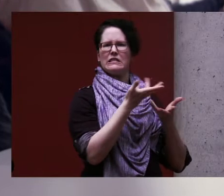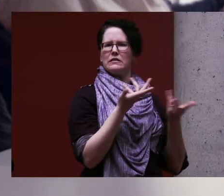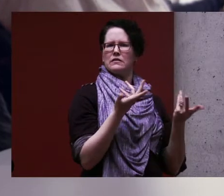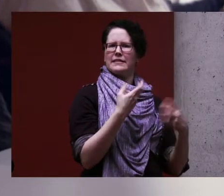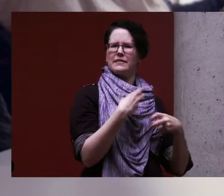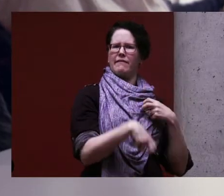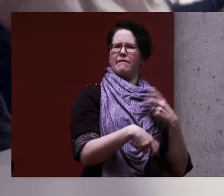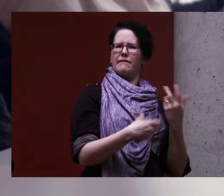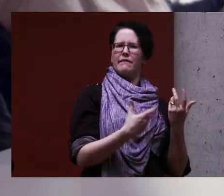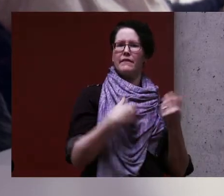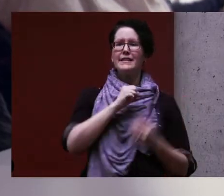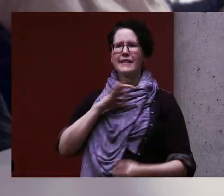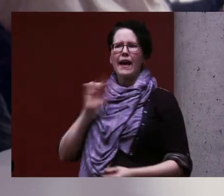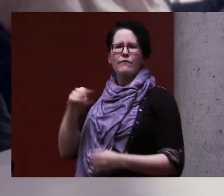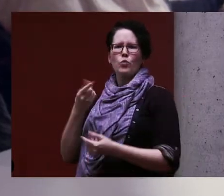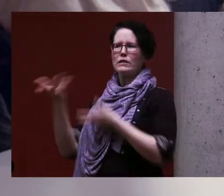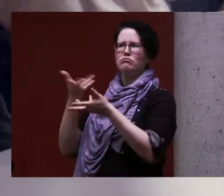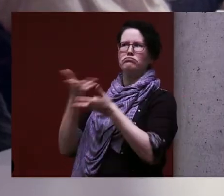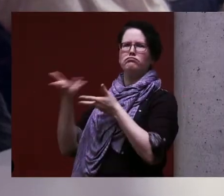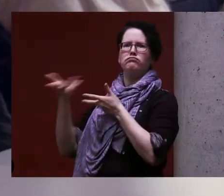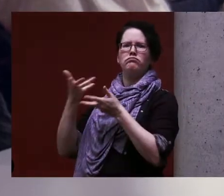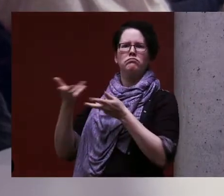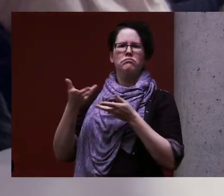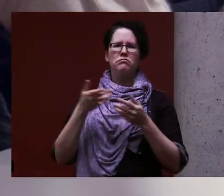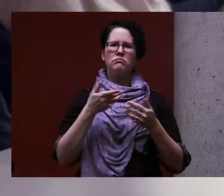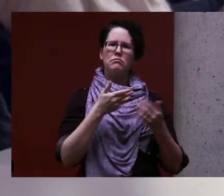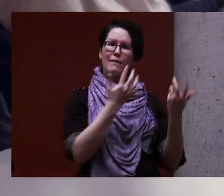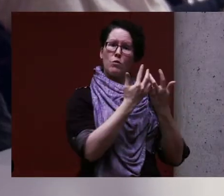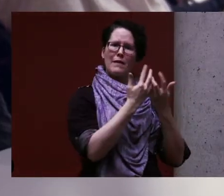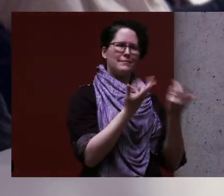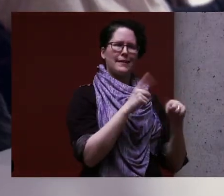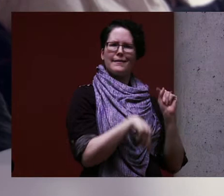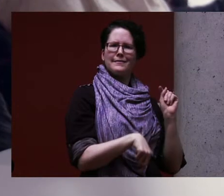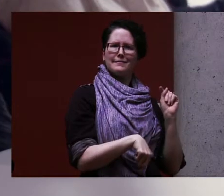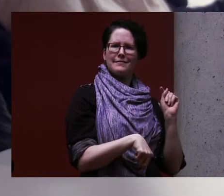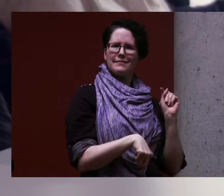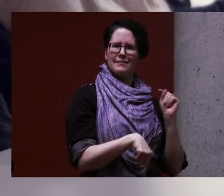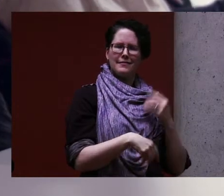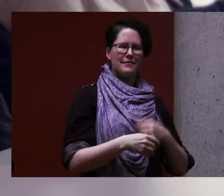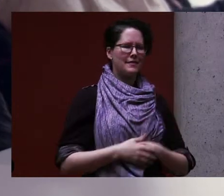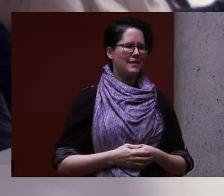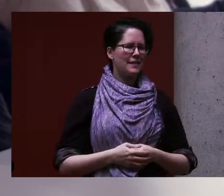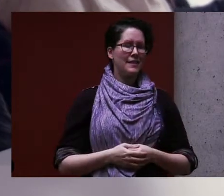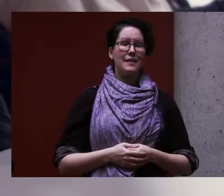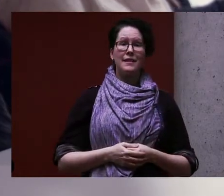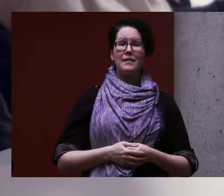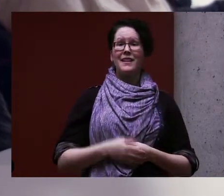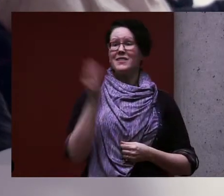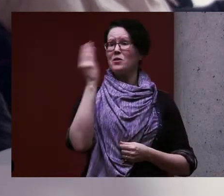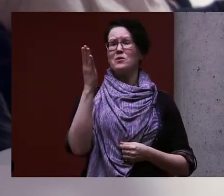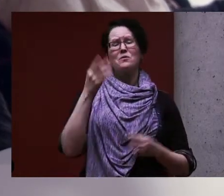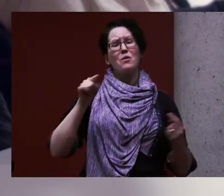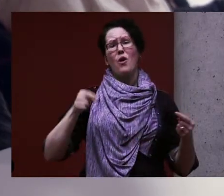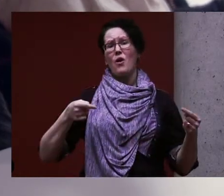with anyone except for staff. I want to make it clear that I'm not saying this